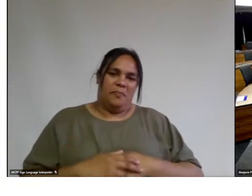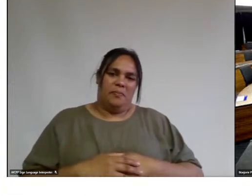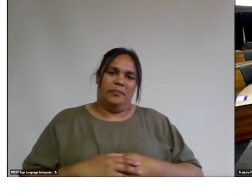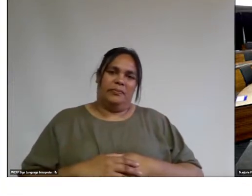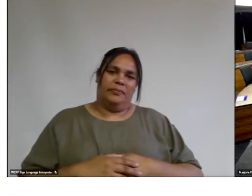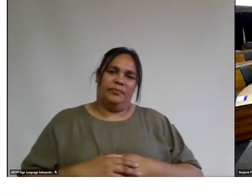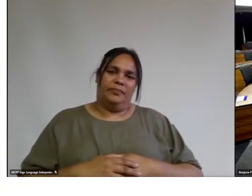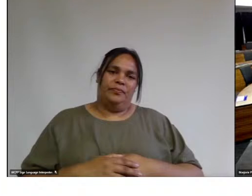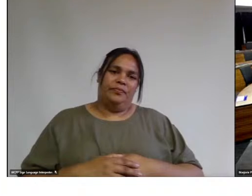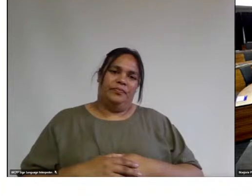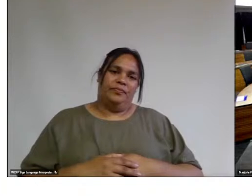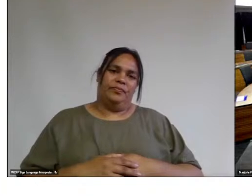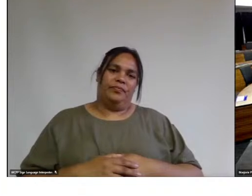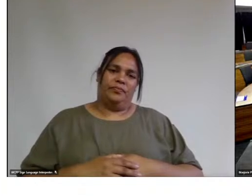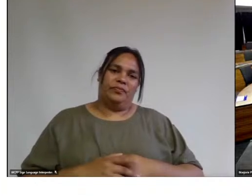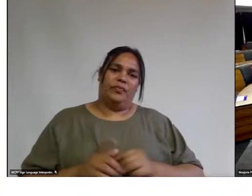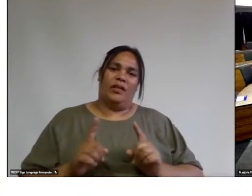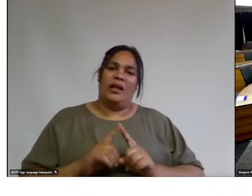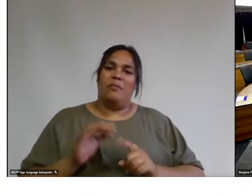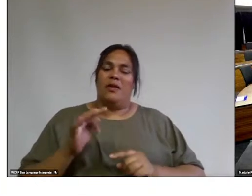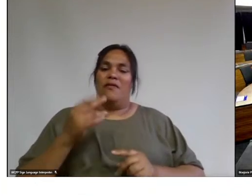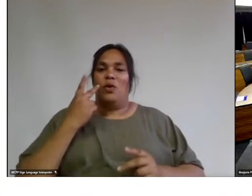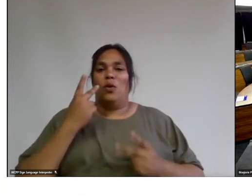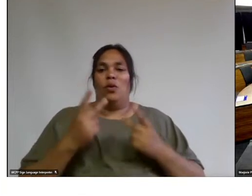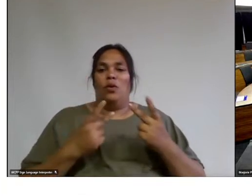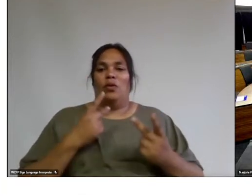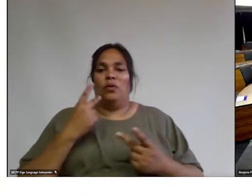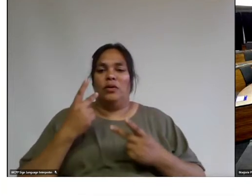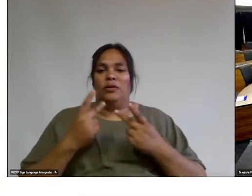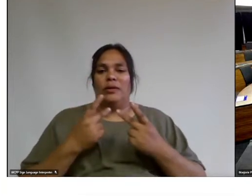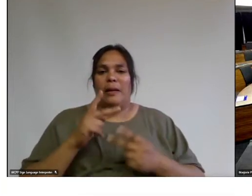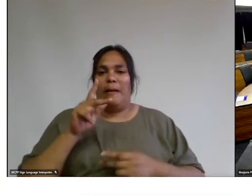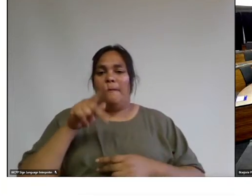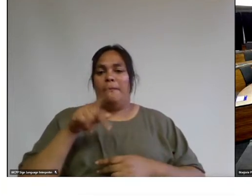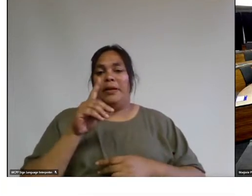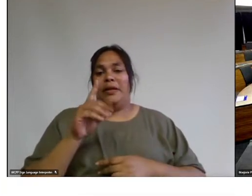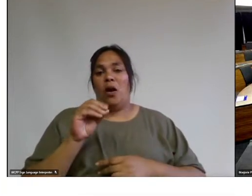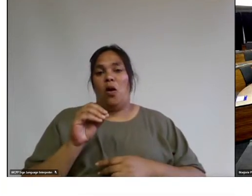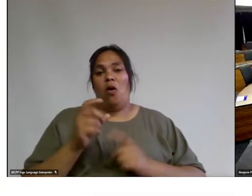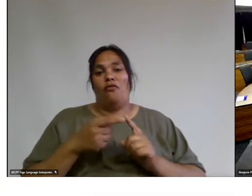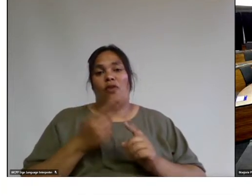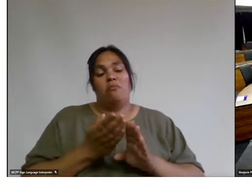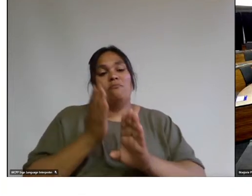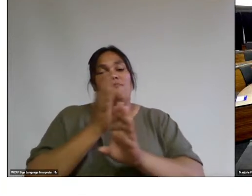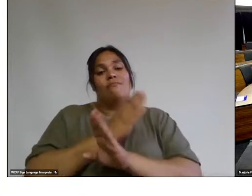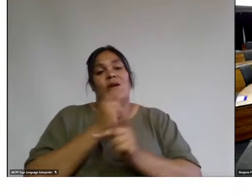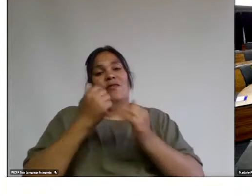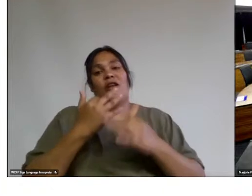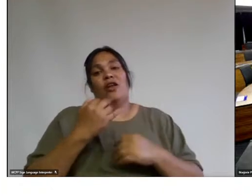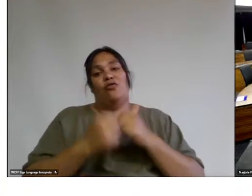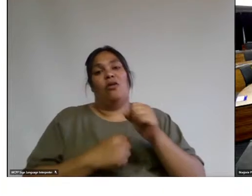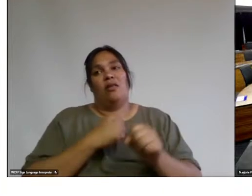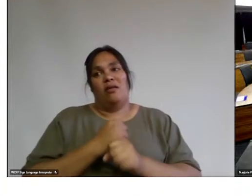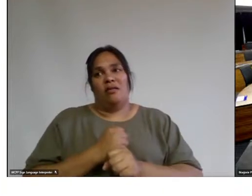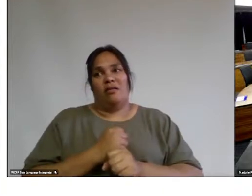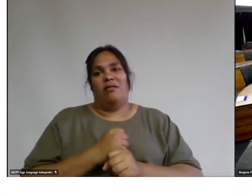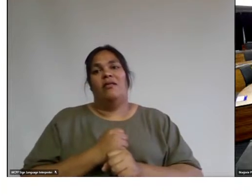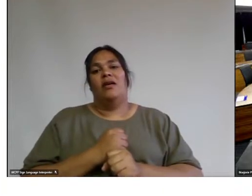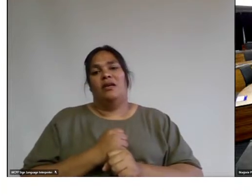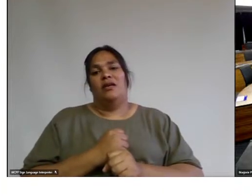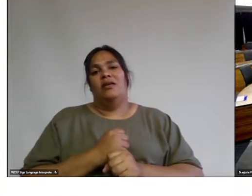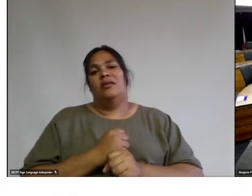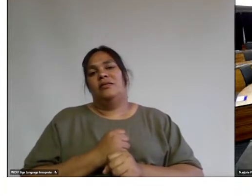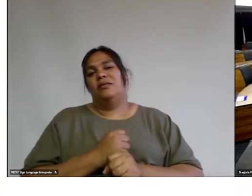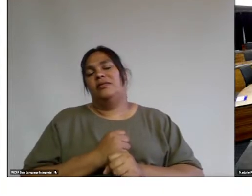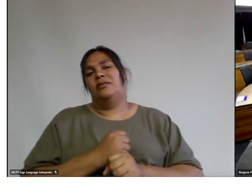And if one look at the PDOs of the previous financial year, one